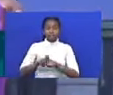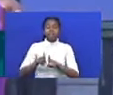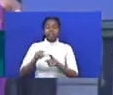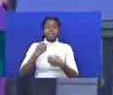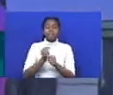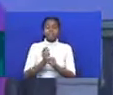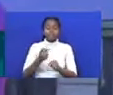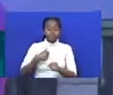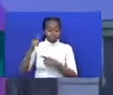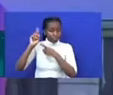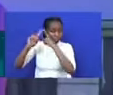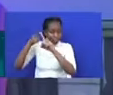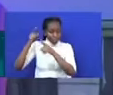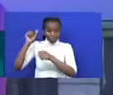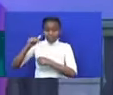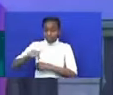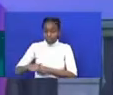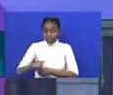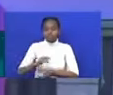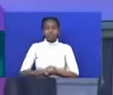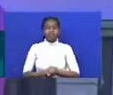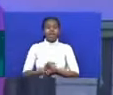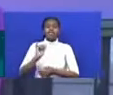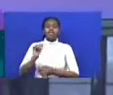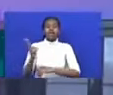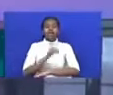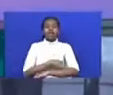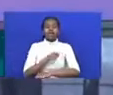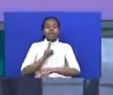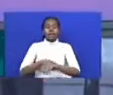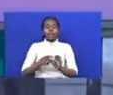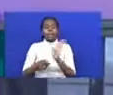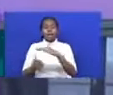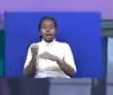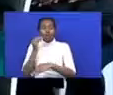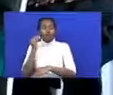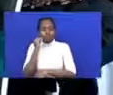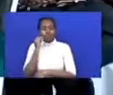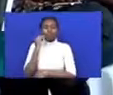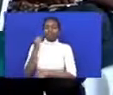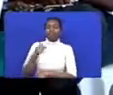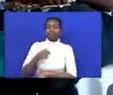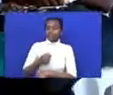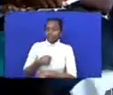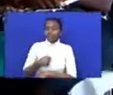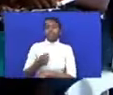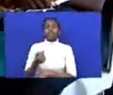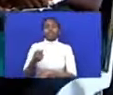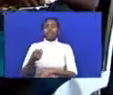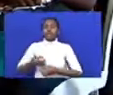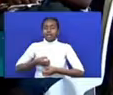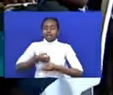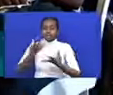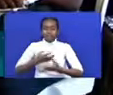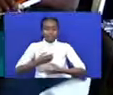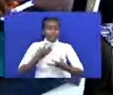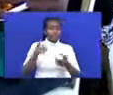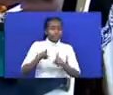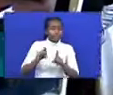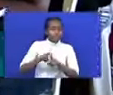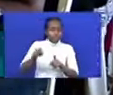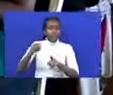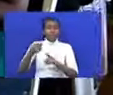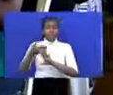on. I came back home very disturbed. In fact, for those who know, I tell you about an encounter I had in Nigeria this